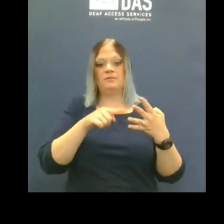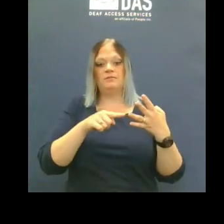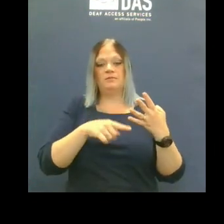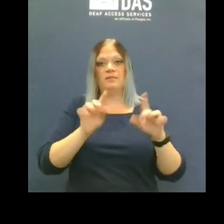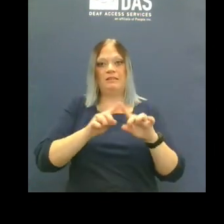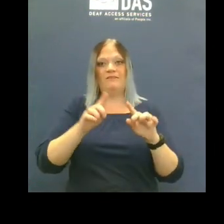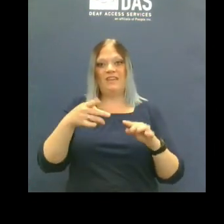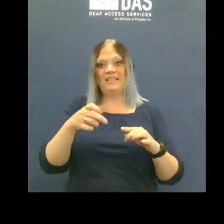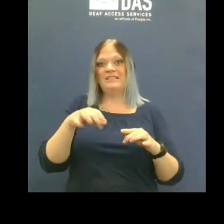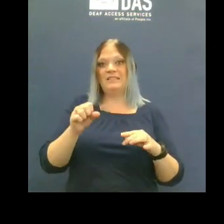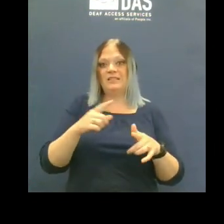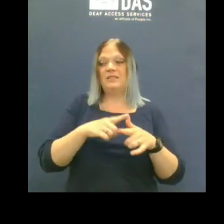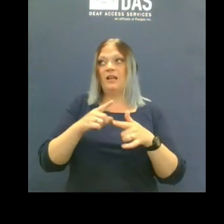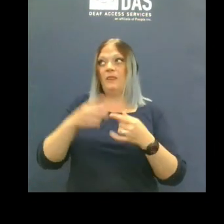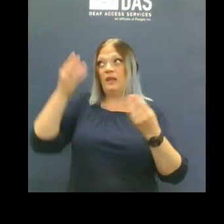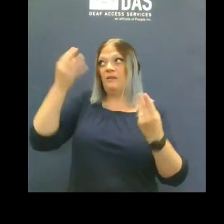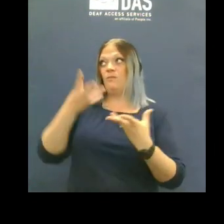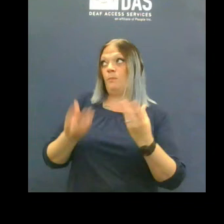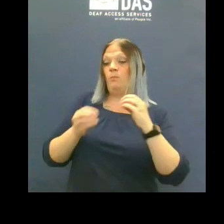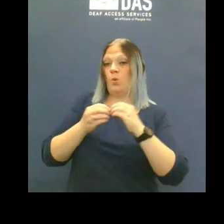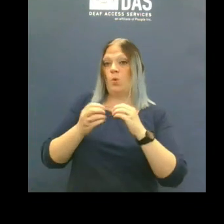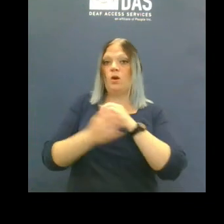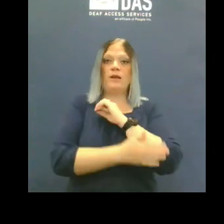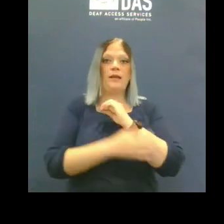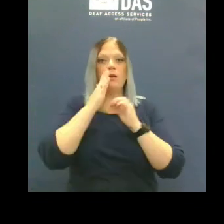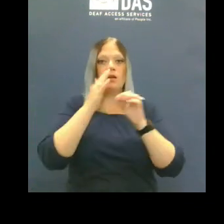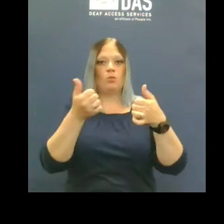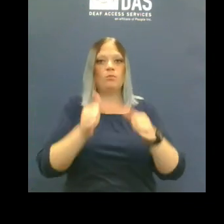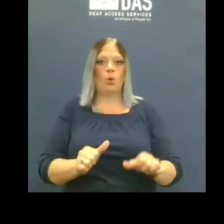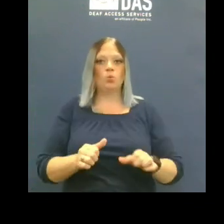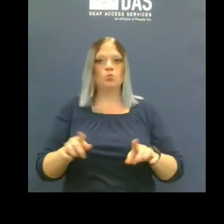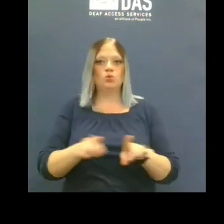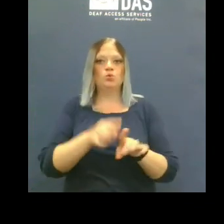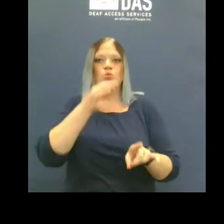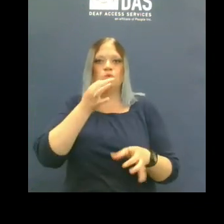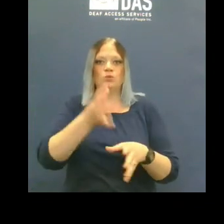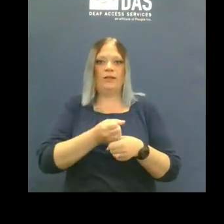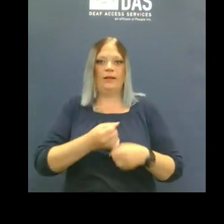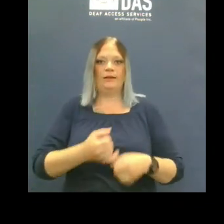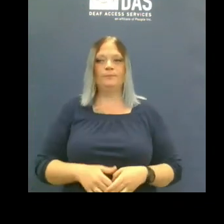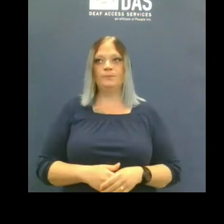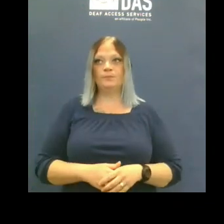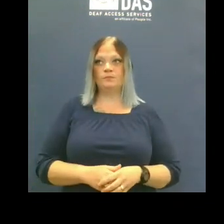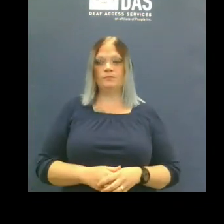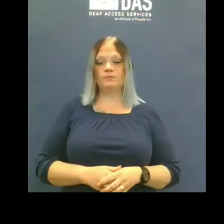as more information comes out, the county will post that as soon as we get it.